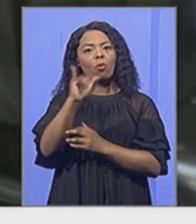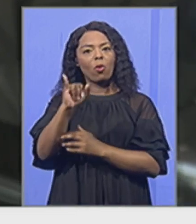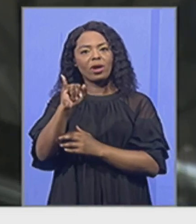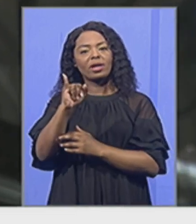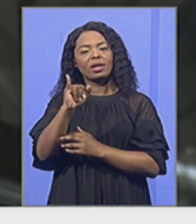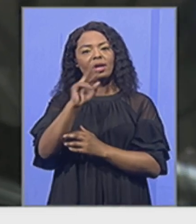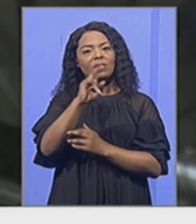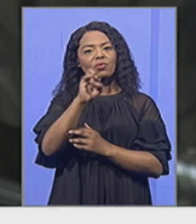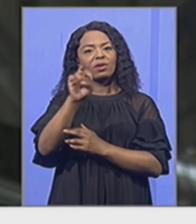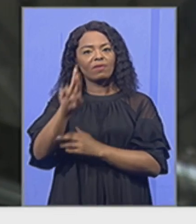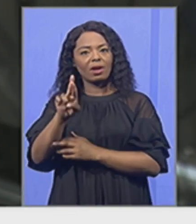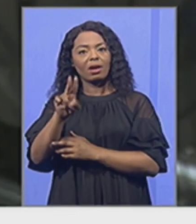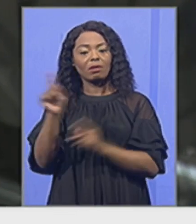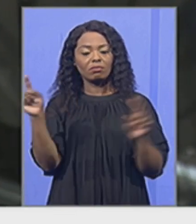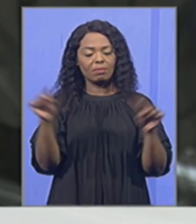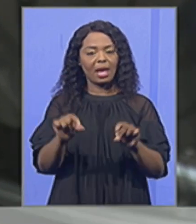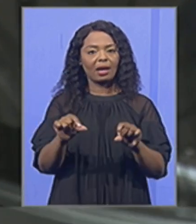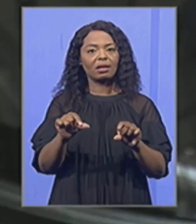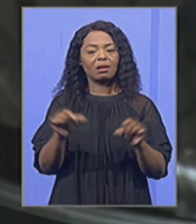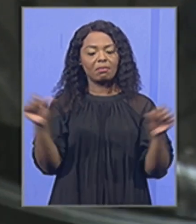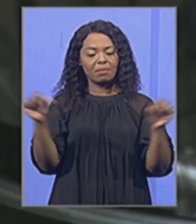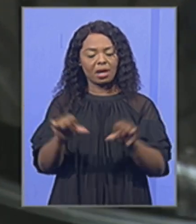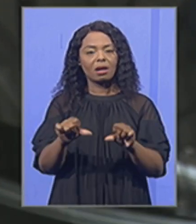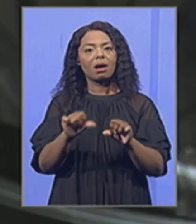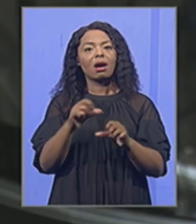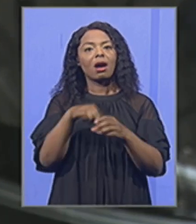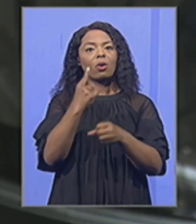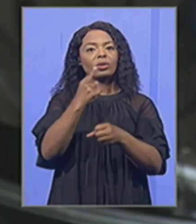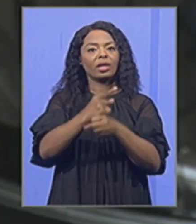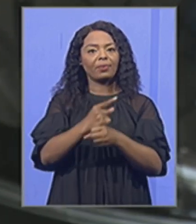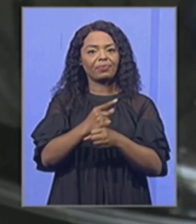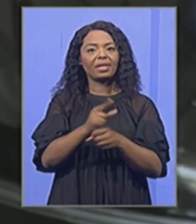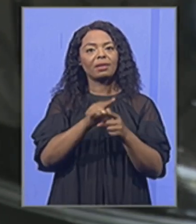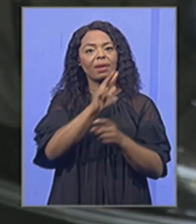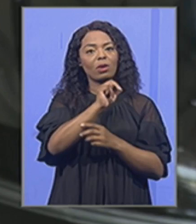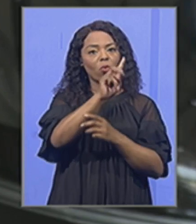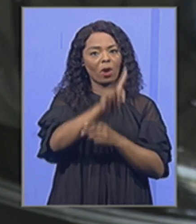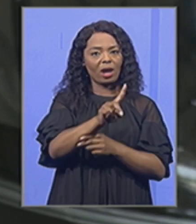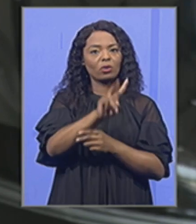been 2,500 of those on the N1 coming into